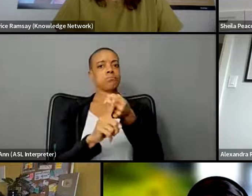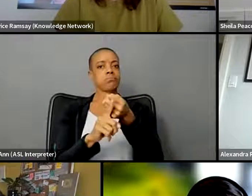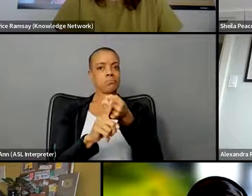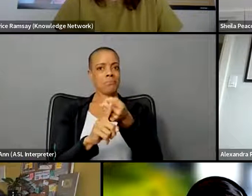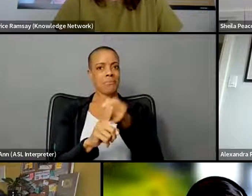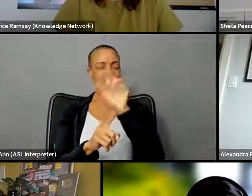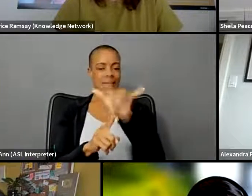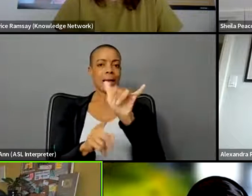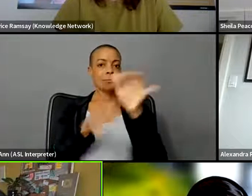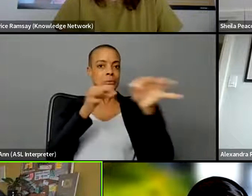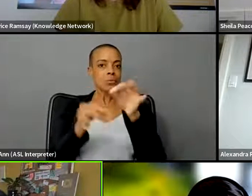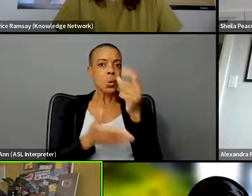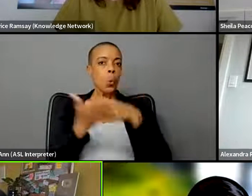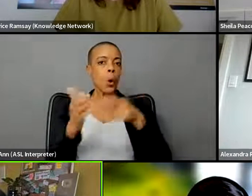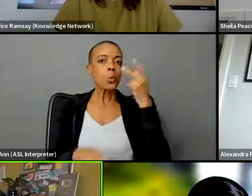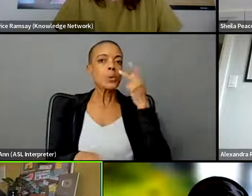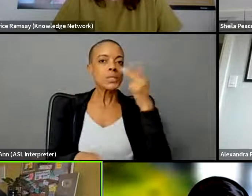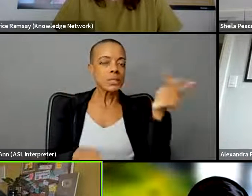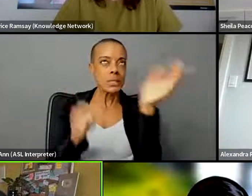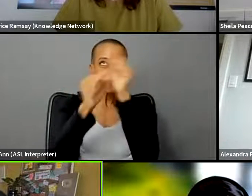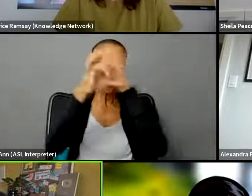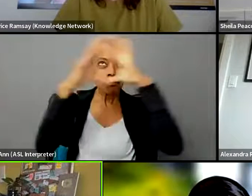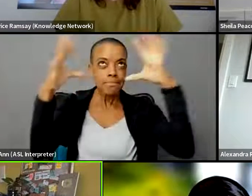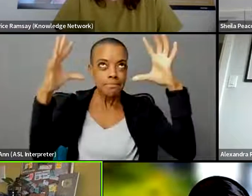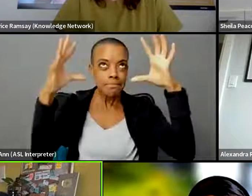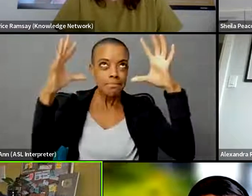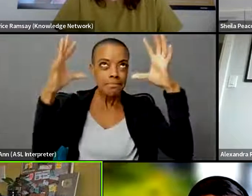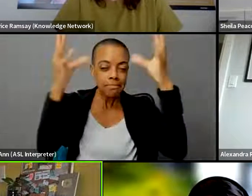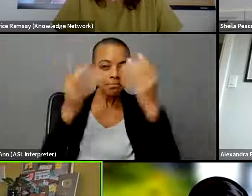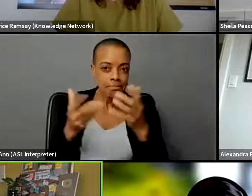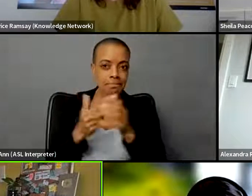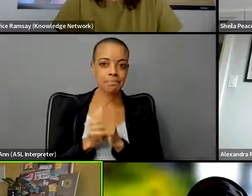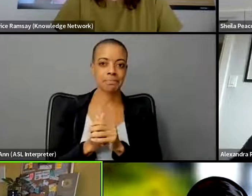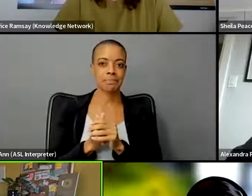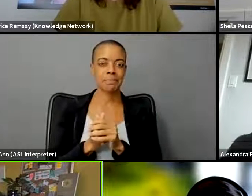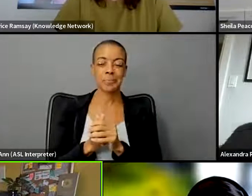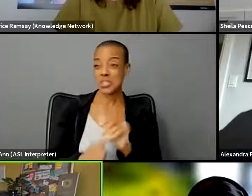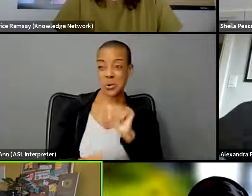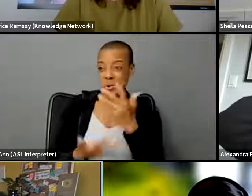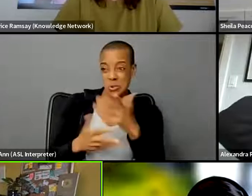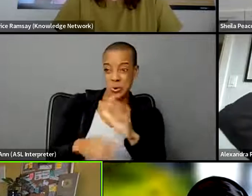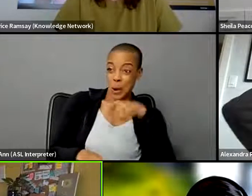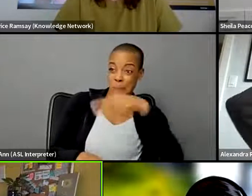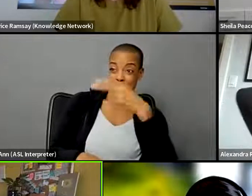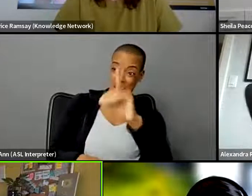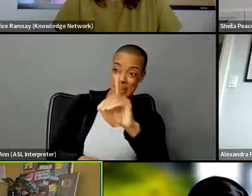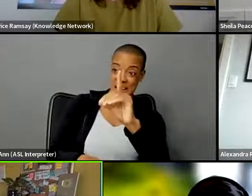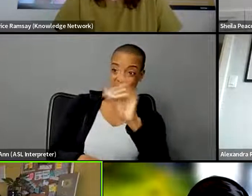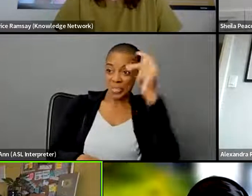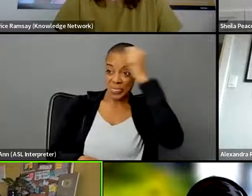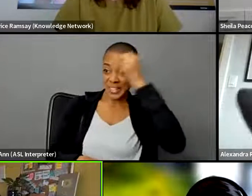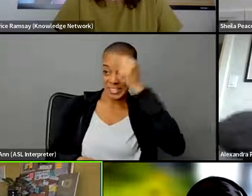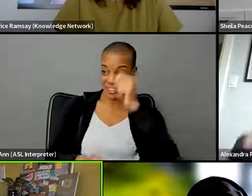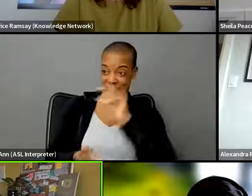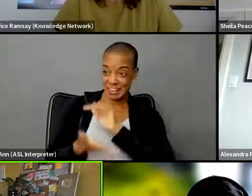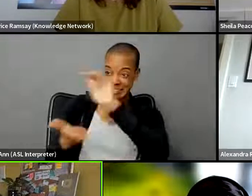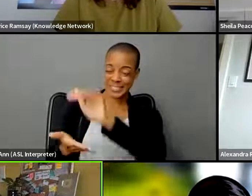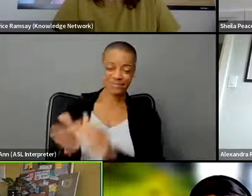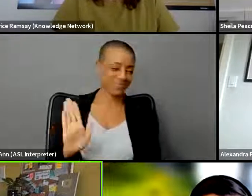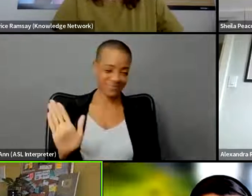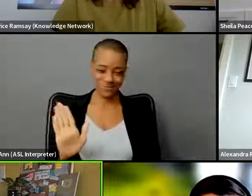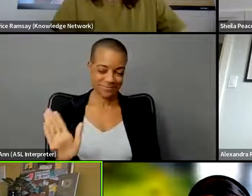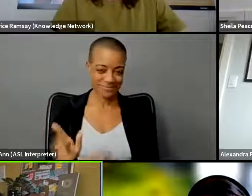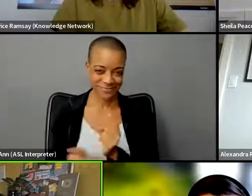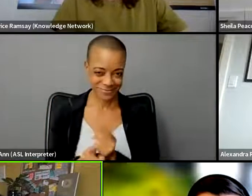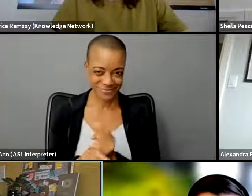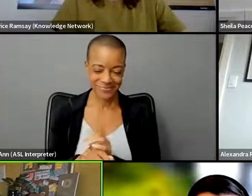see. I love it. Don't hand in your PhD thesis, essentially. And I love it that there's in some ways, this is a complicated